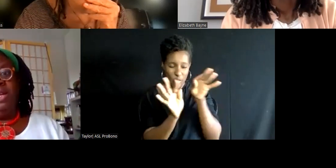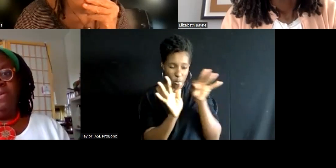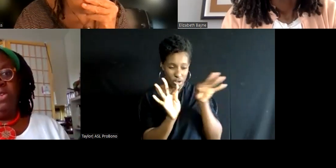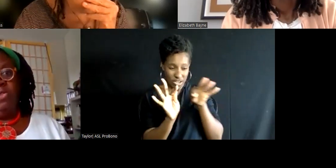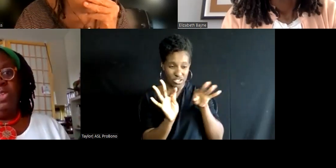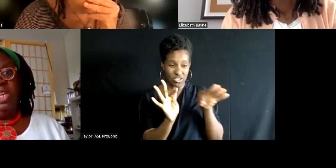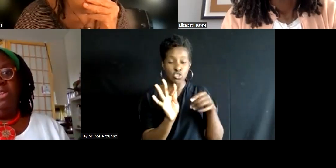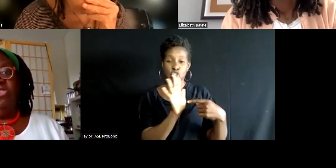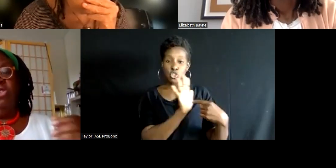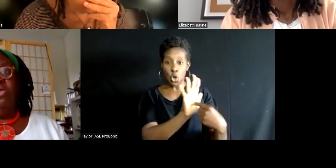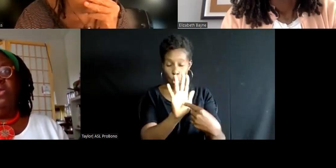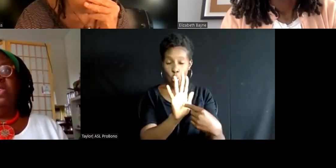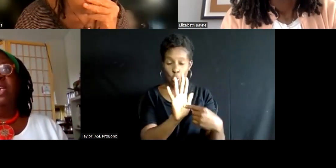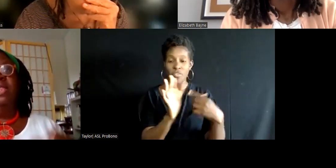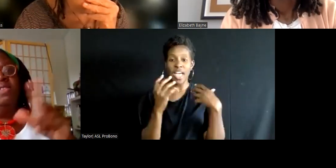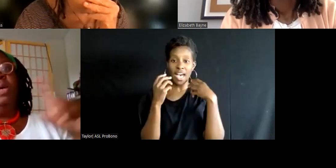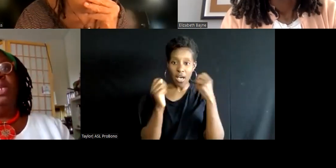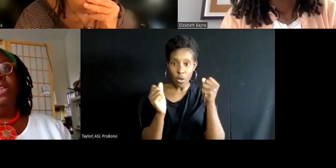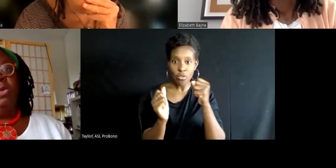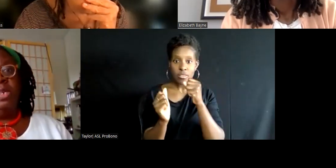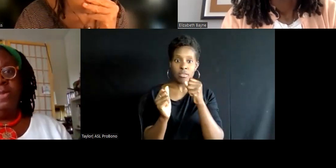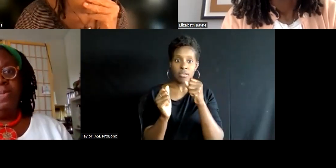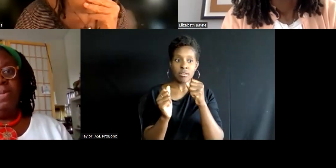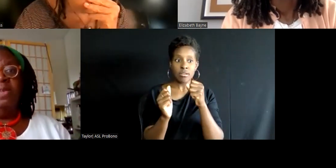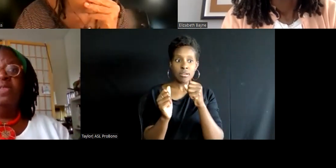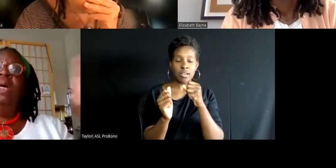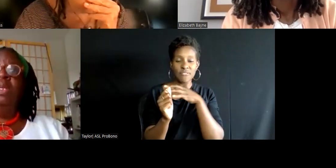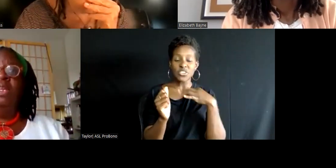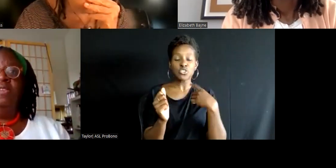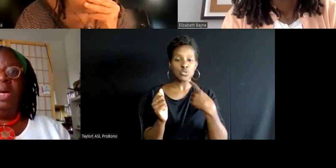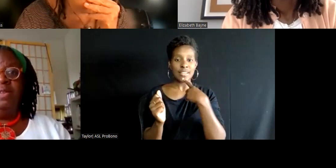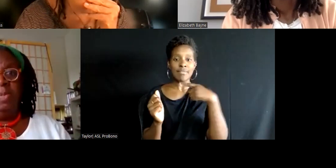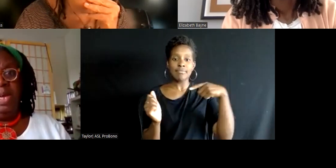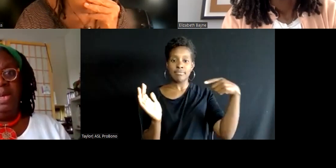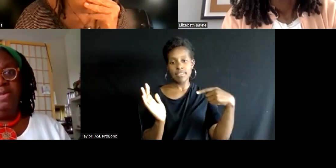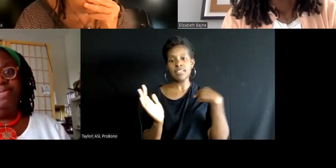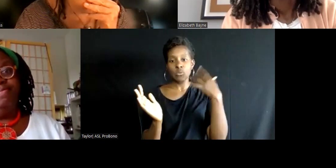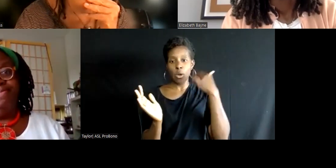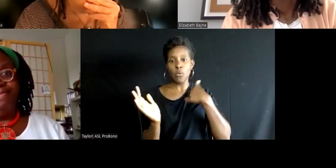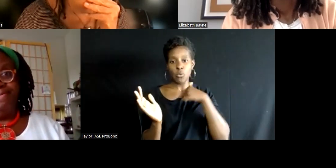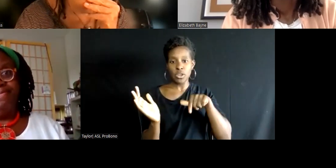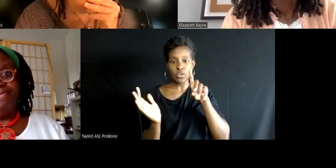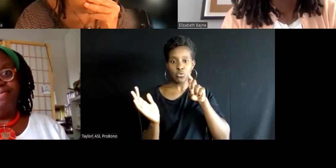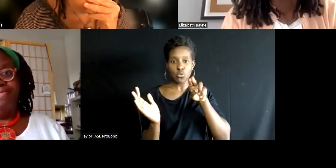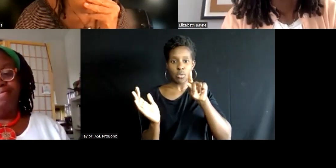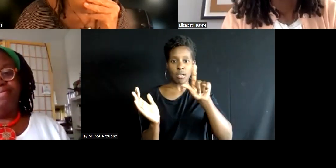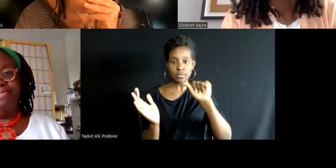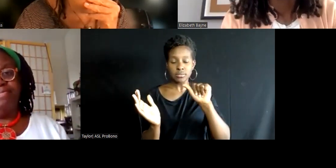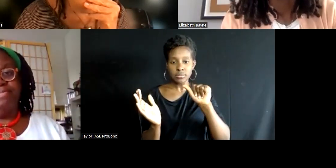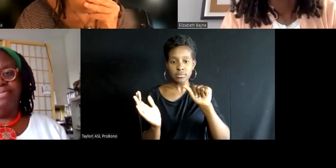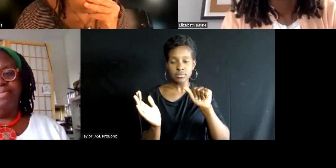those public health officials together to show those movies and say, this is why we need doulas. This is why we need this policy passed.